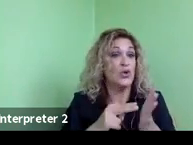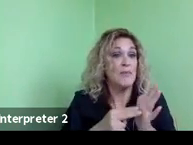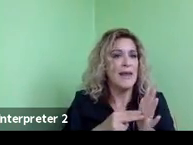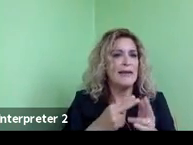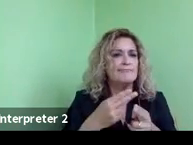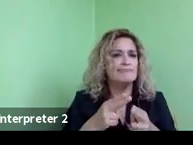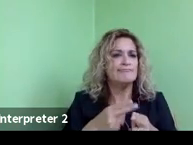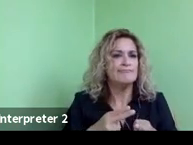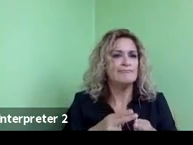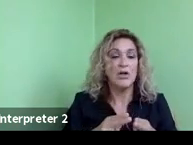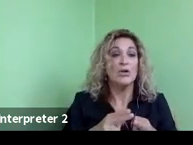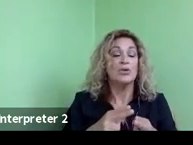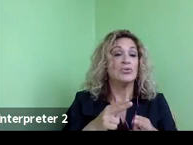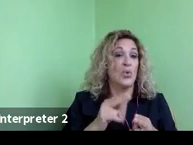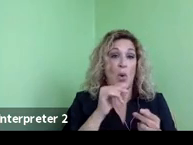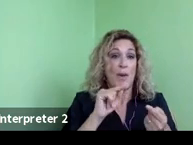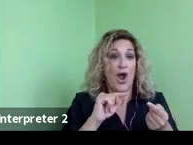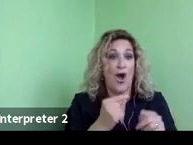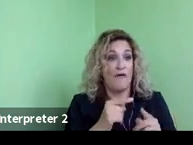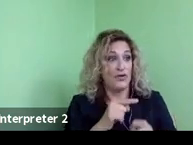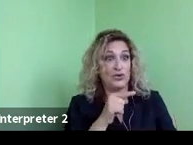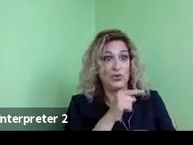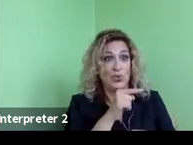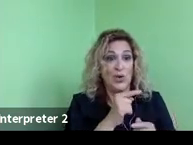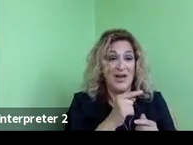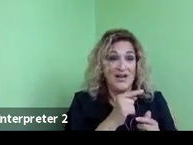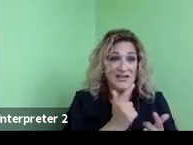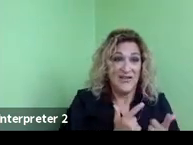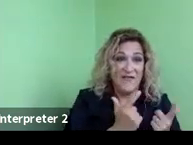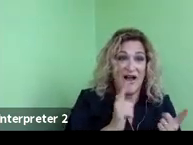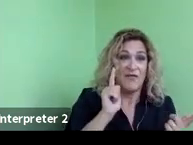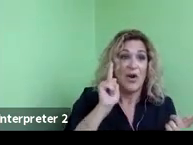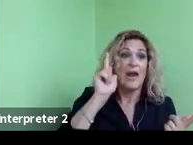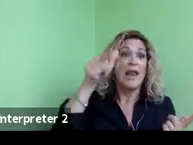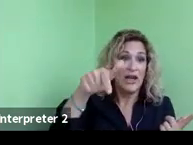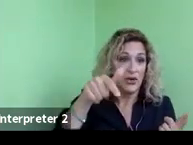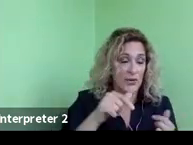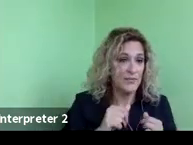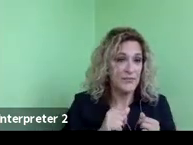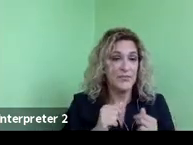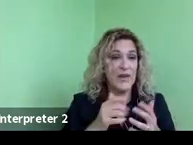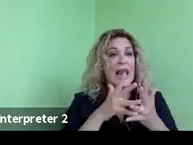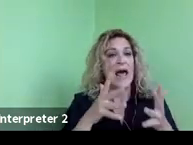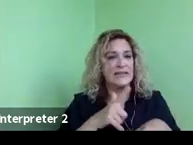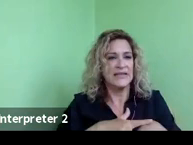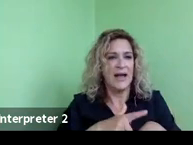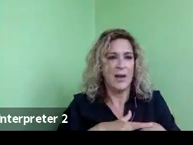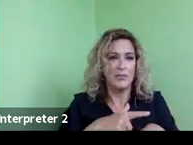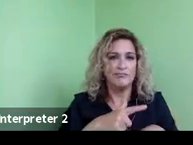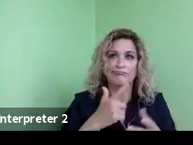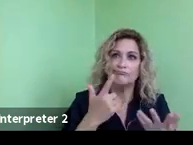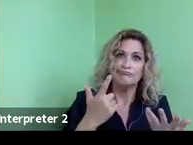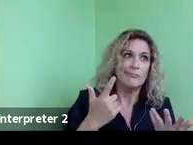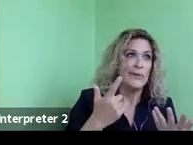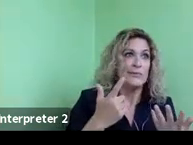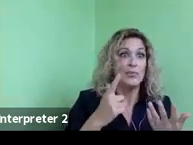to a survivor down the line. And a lot of times when we're talking about technology, people immediately think about